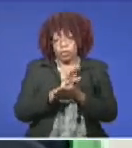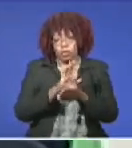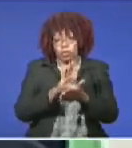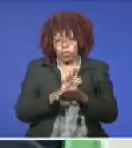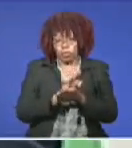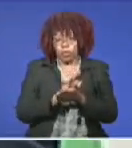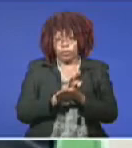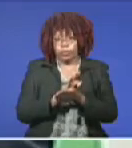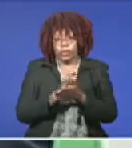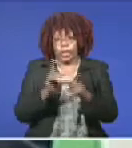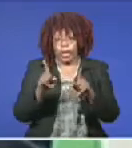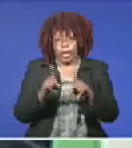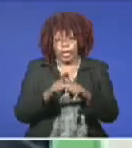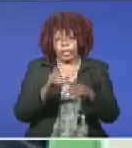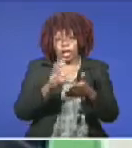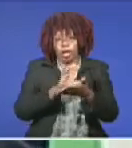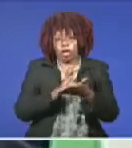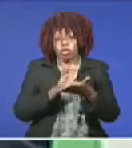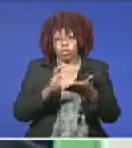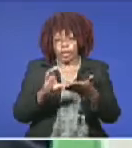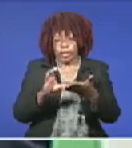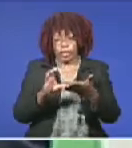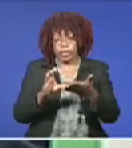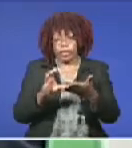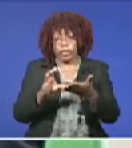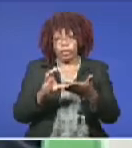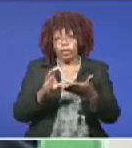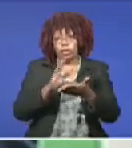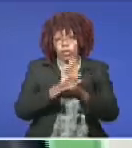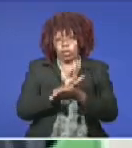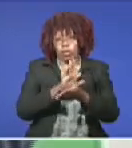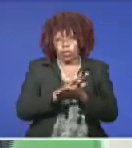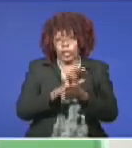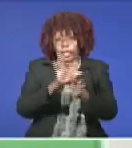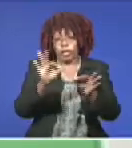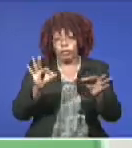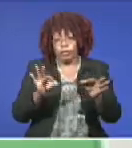as a credible institution within the field of education.